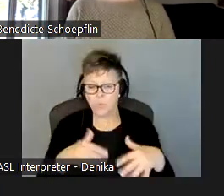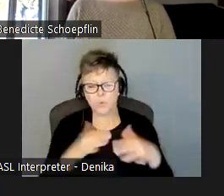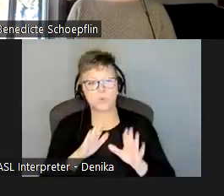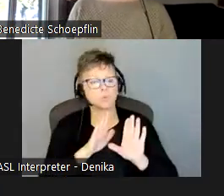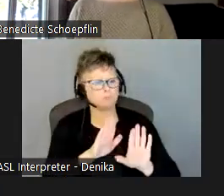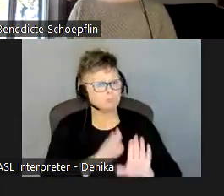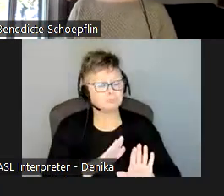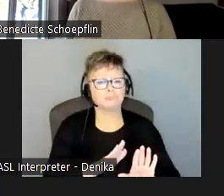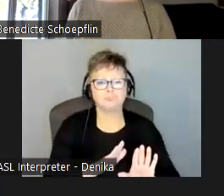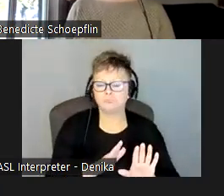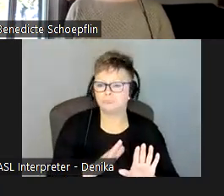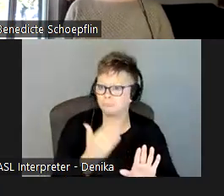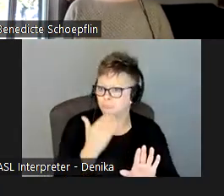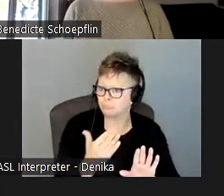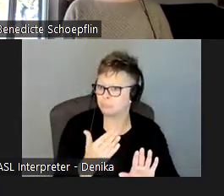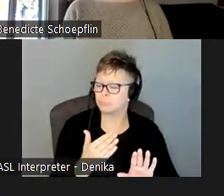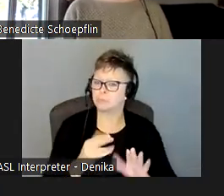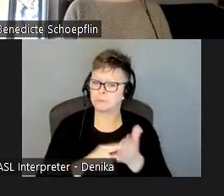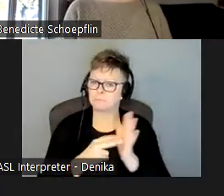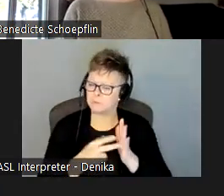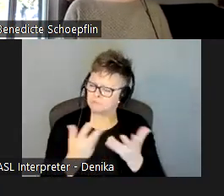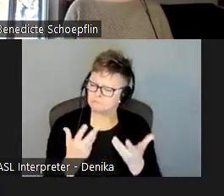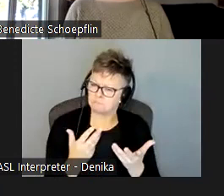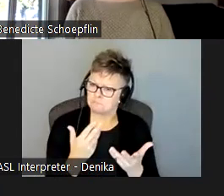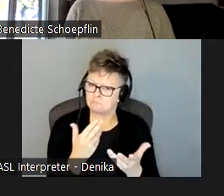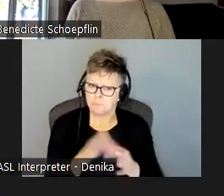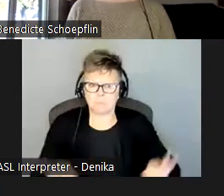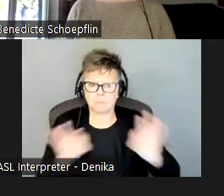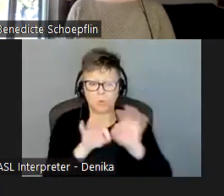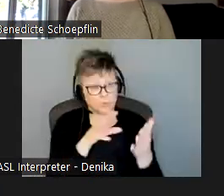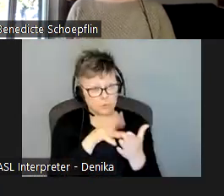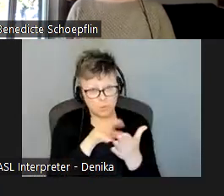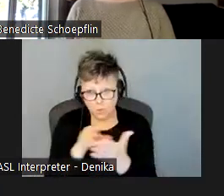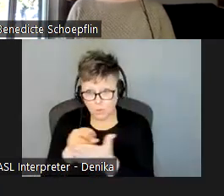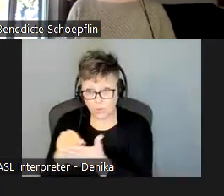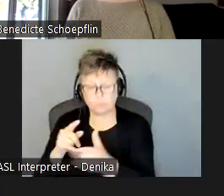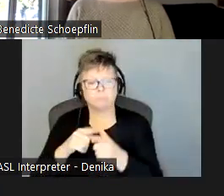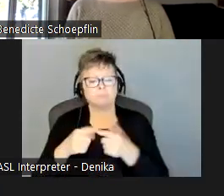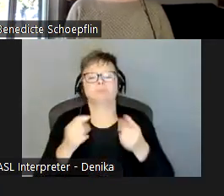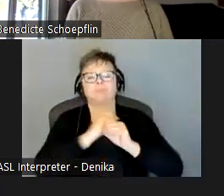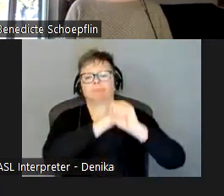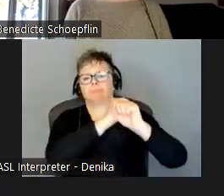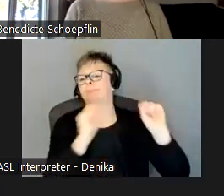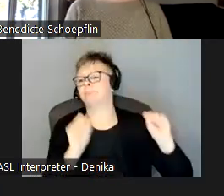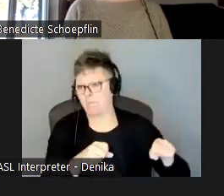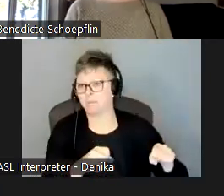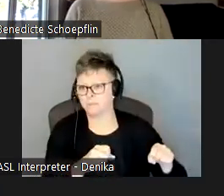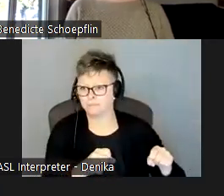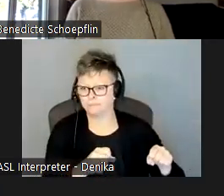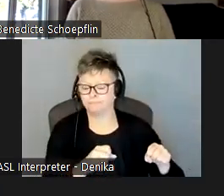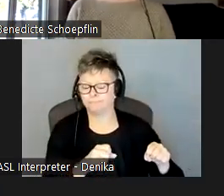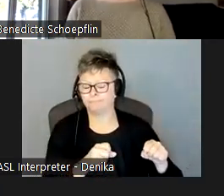to try to prevent this from further happening to older adults and friends and colleagues that find themselves in these